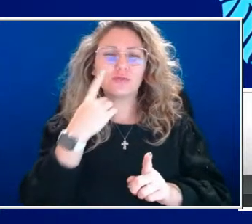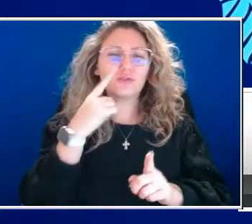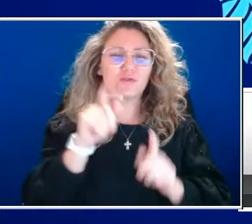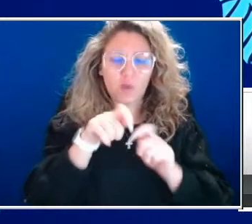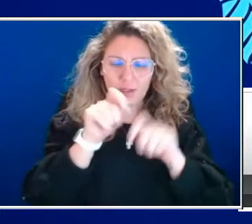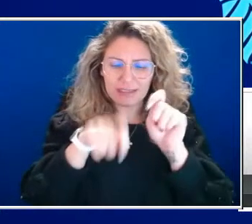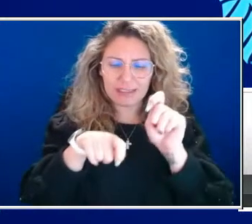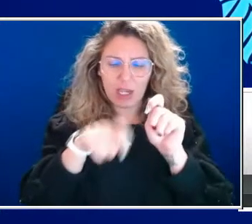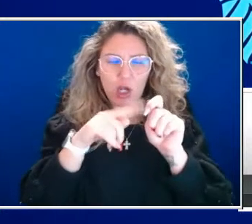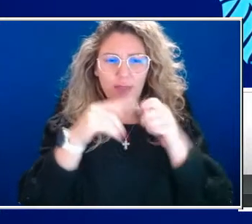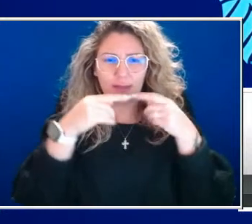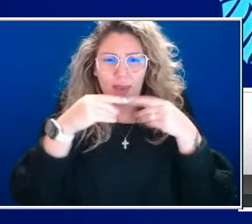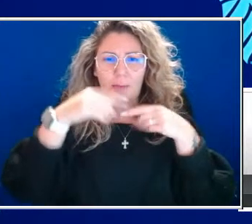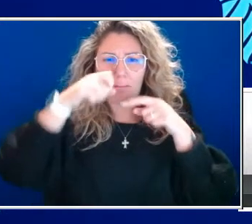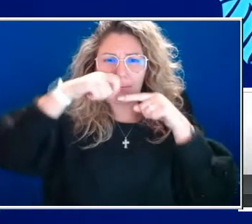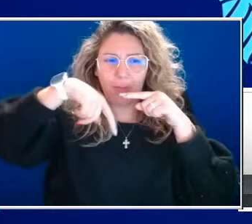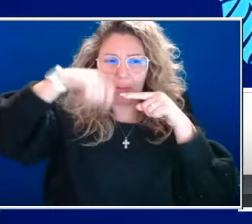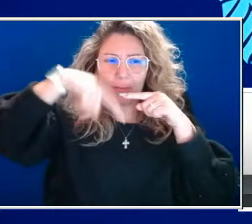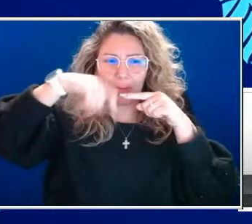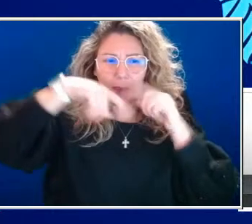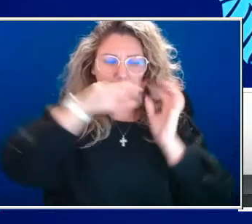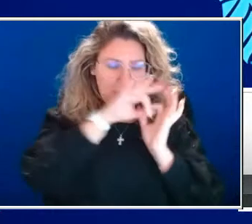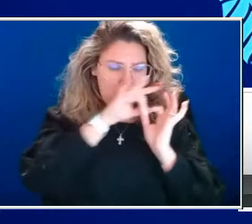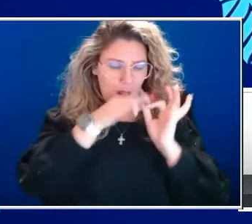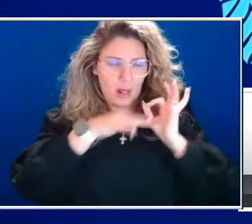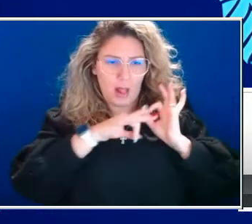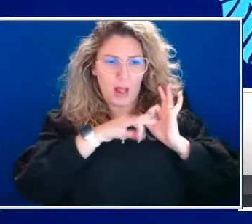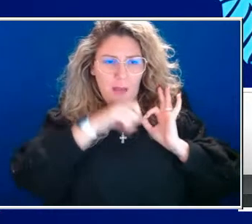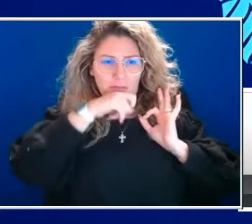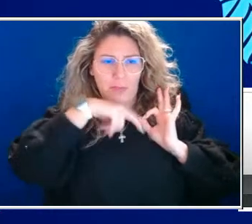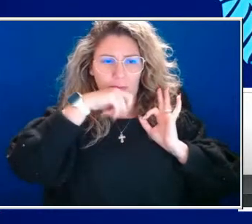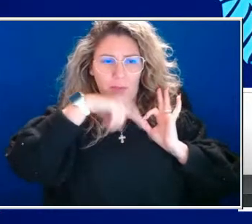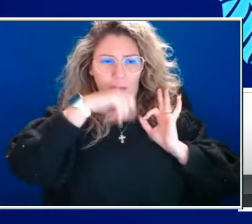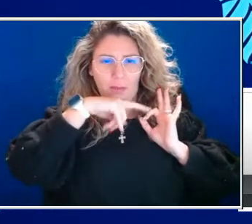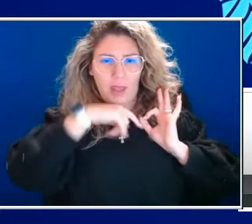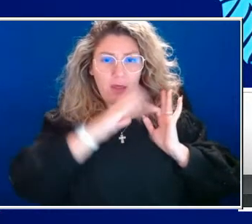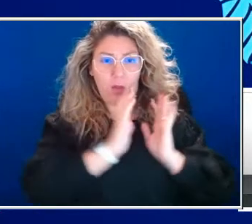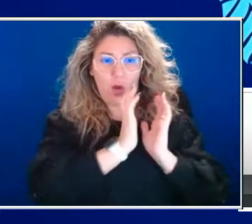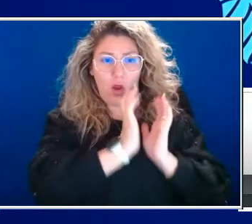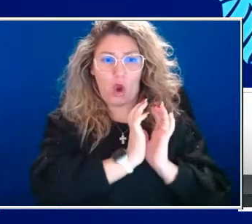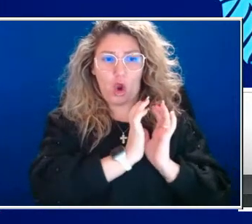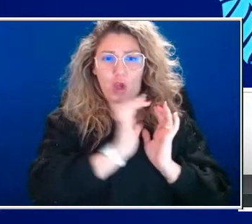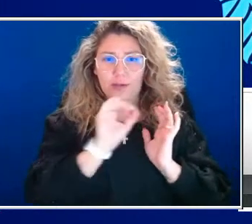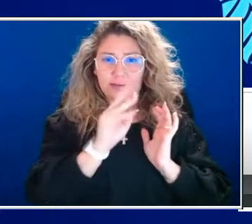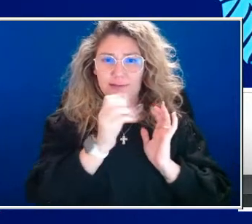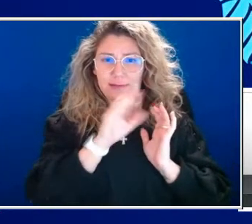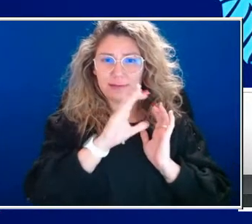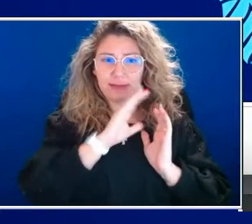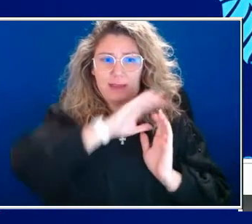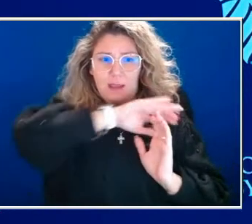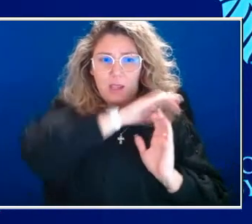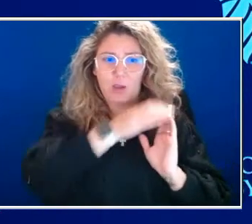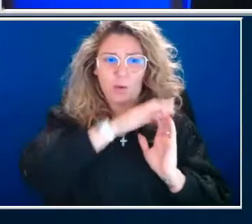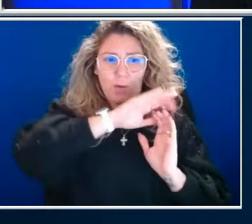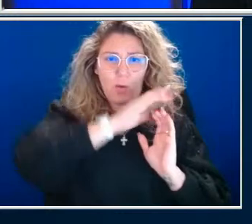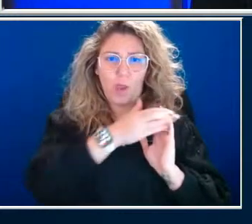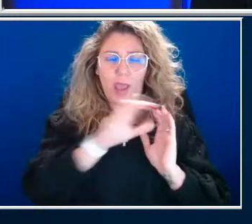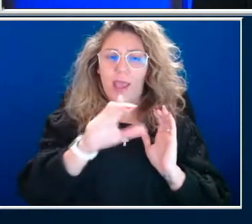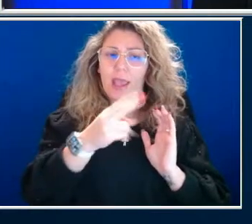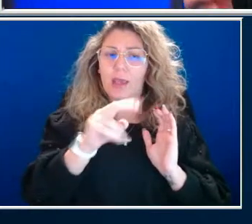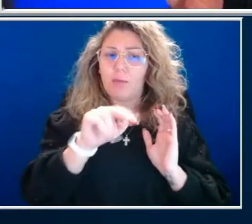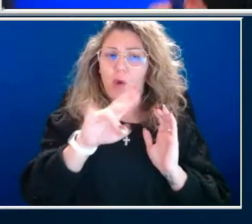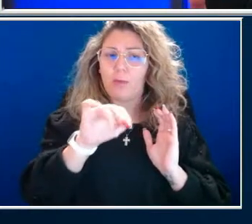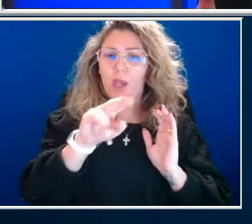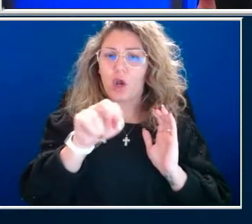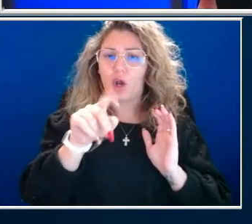of blood outside the aorta into the heart sac. Blood in the heart sac, but around the heart, is called hemopericardium. So they said that it